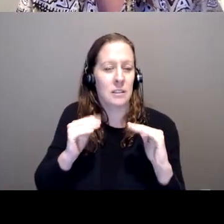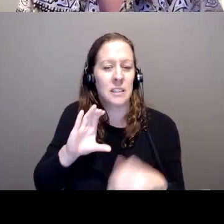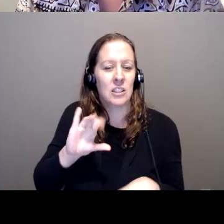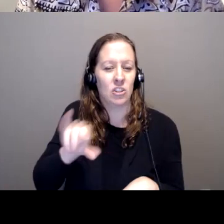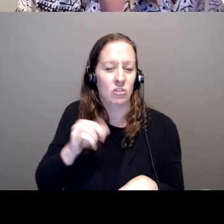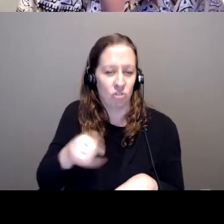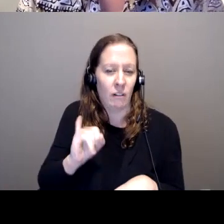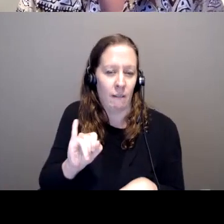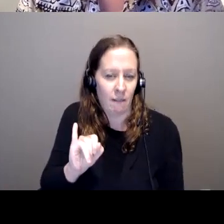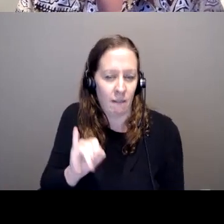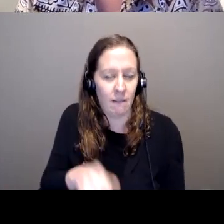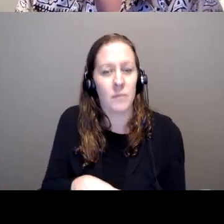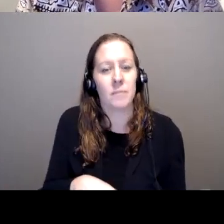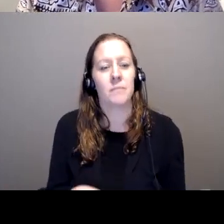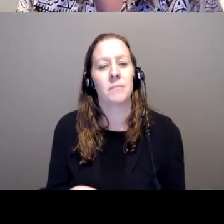built